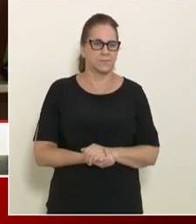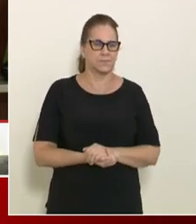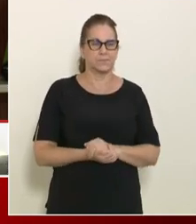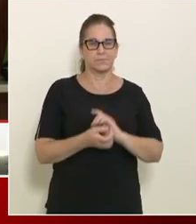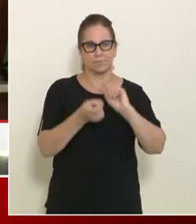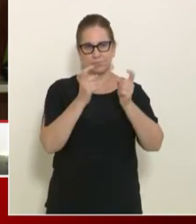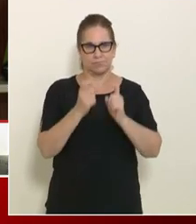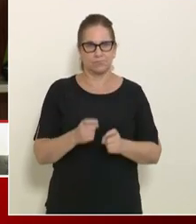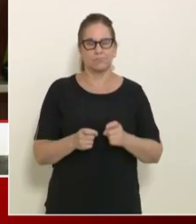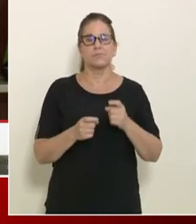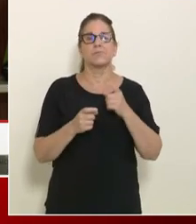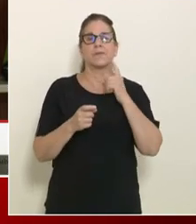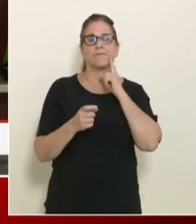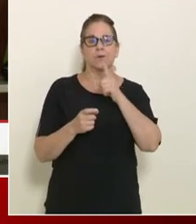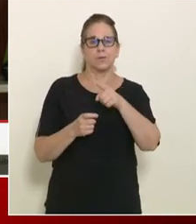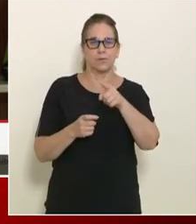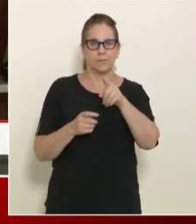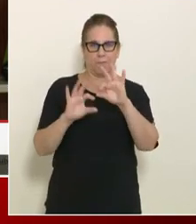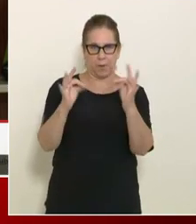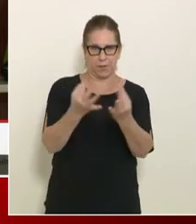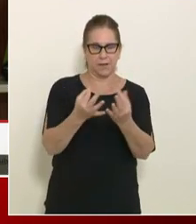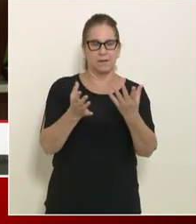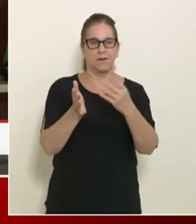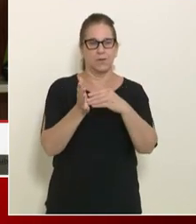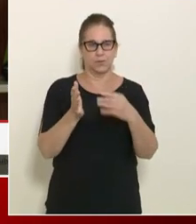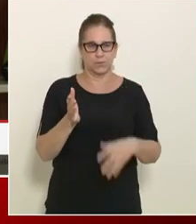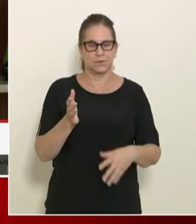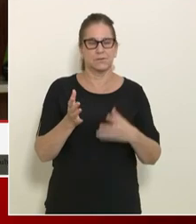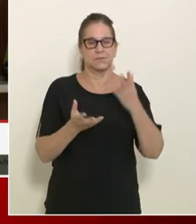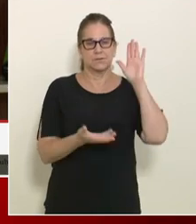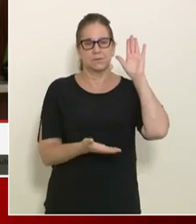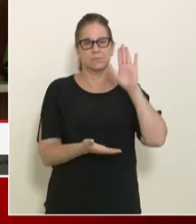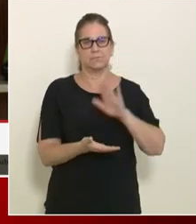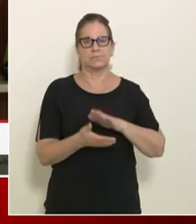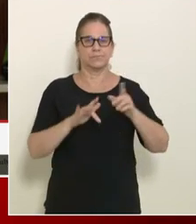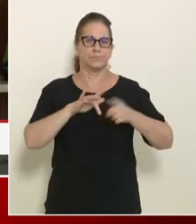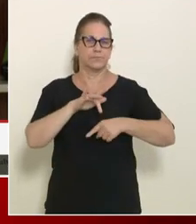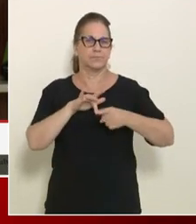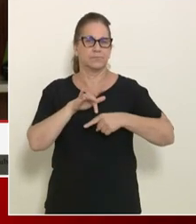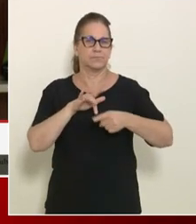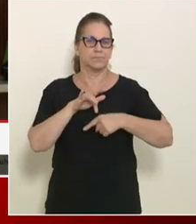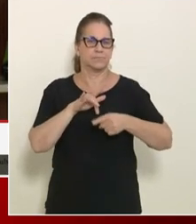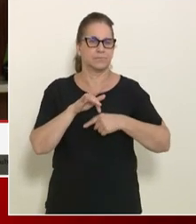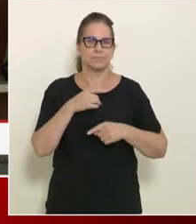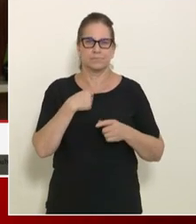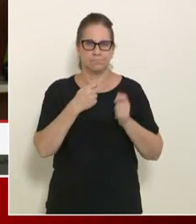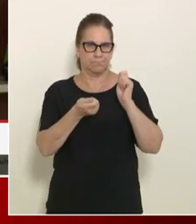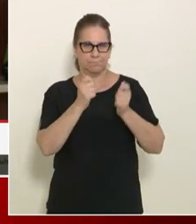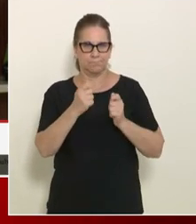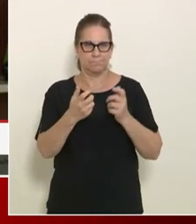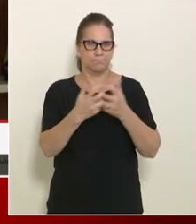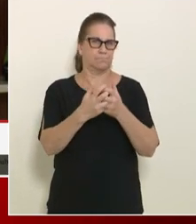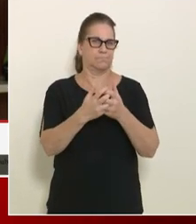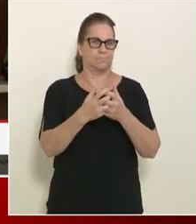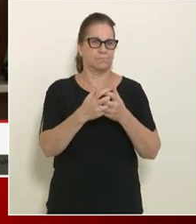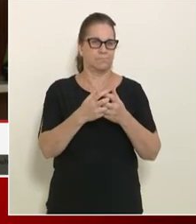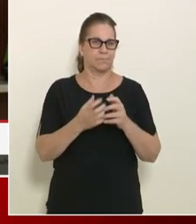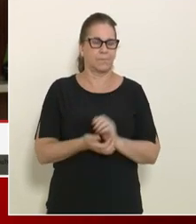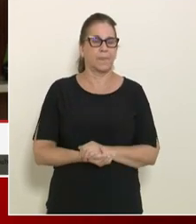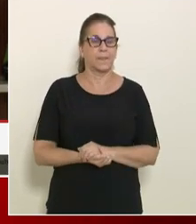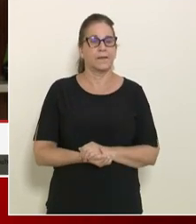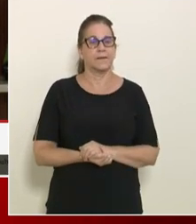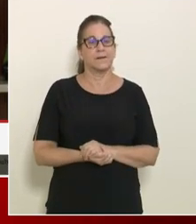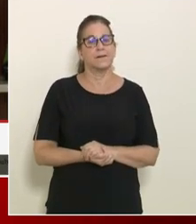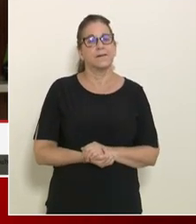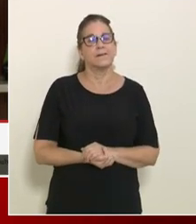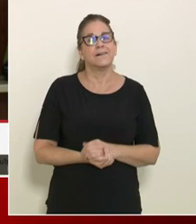student accordingly, do so. And if there are technology needs, be responsive to that as well. And we will continue to